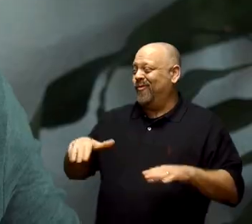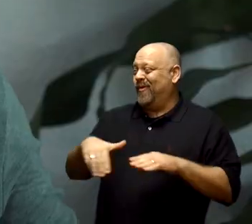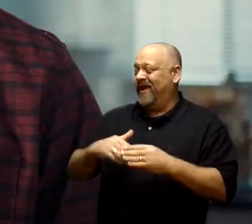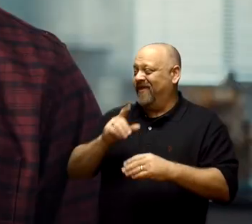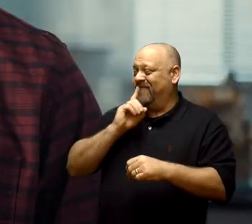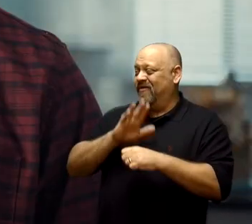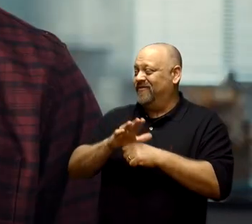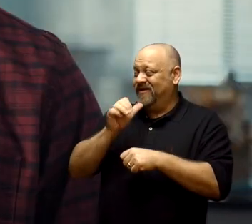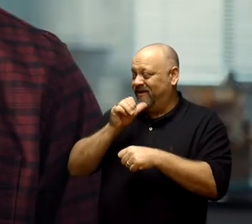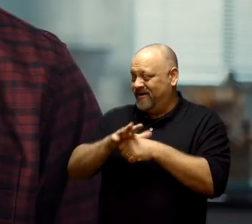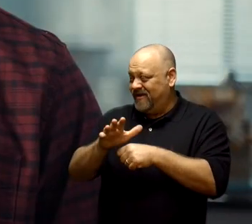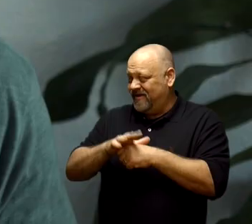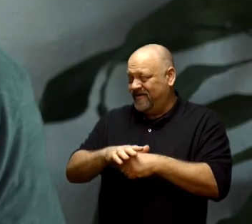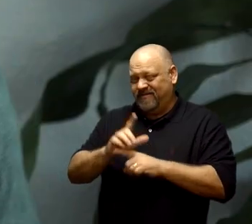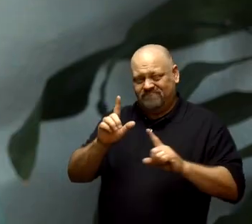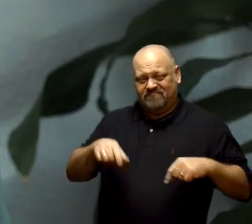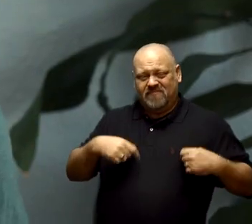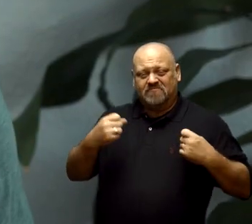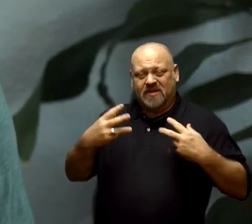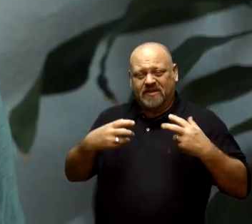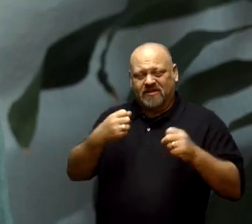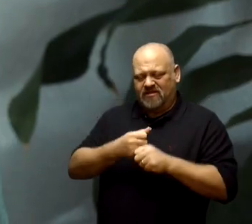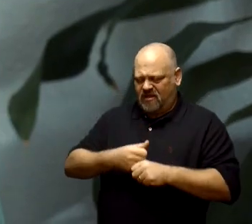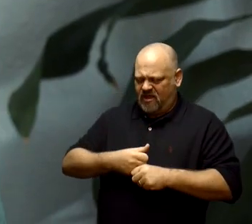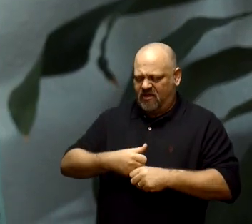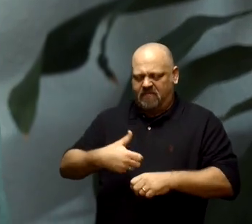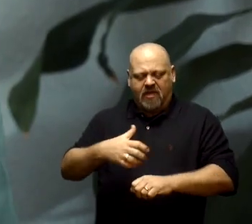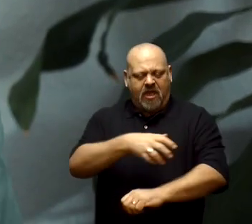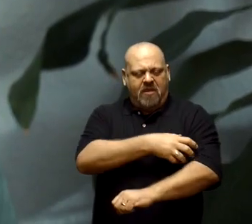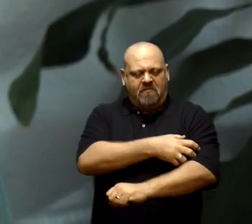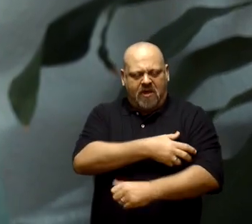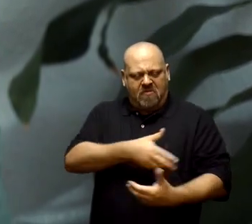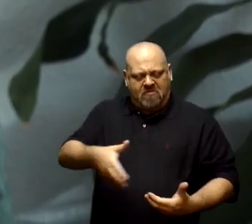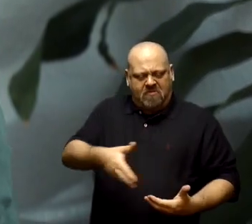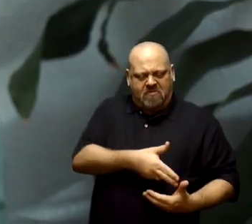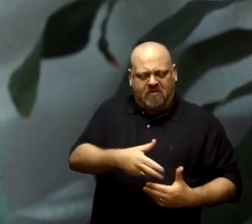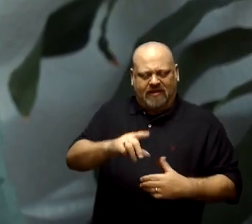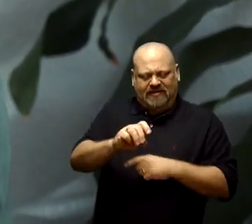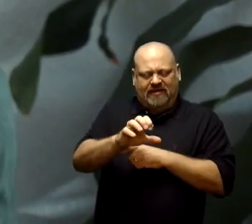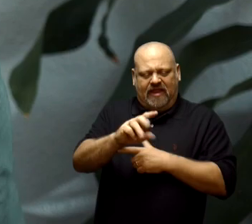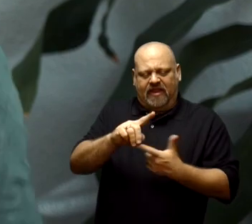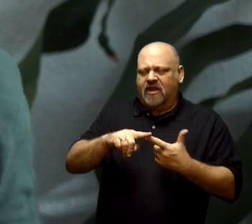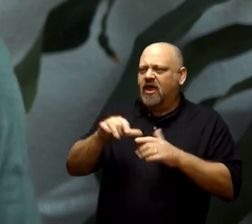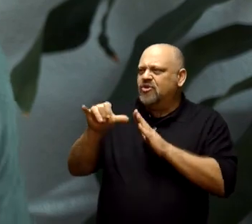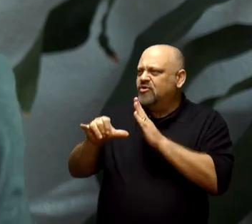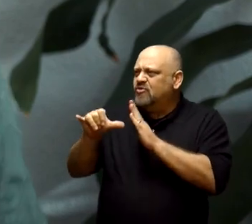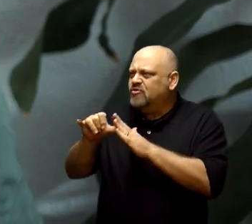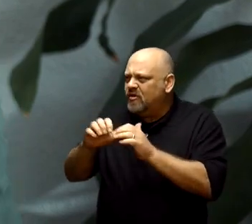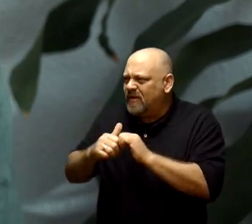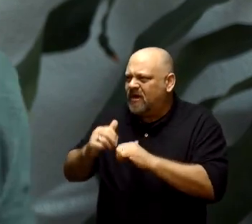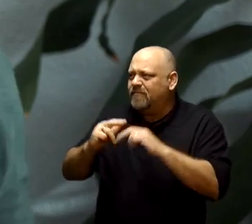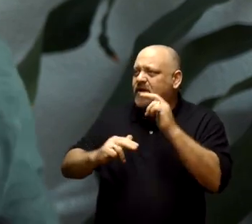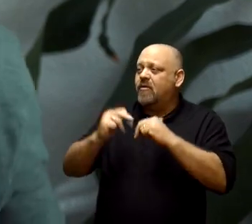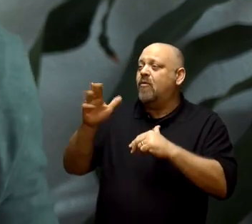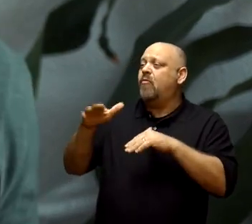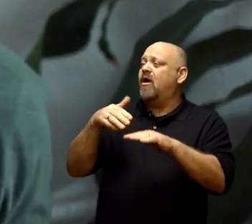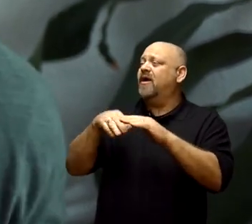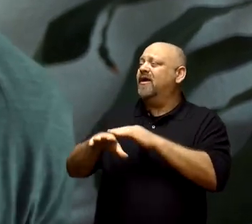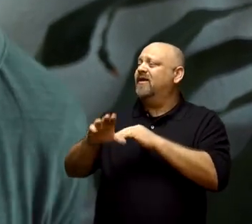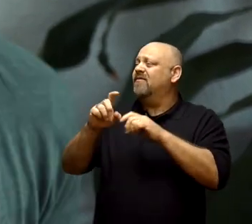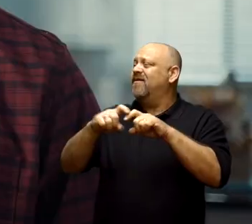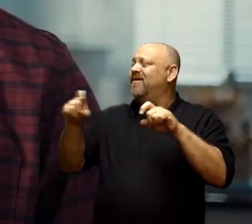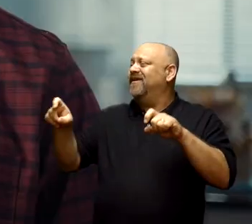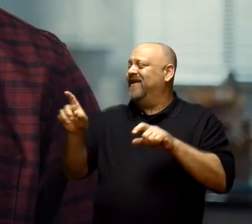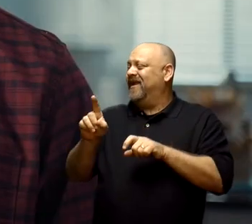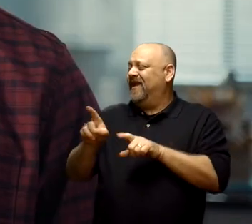weren't enough. Through the years, I power washed the deck. I YouTubed how to build a walk-in closet. I even